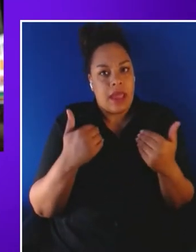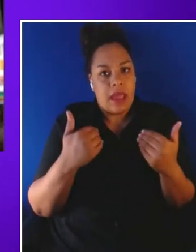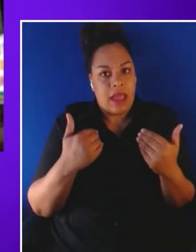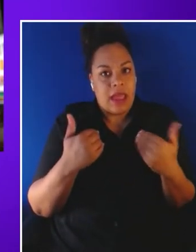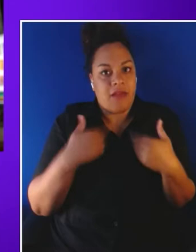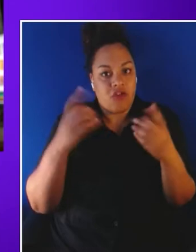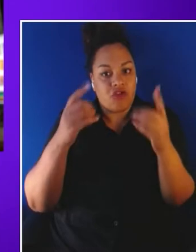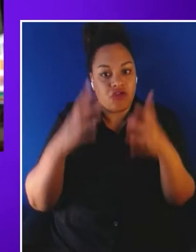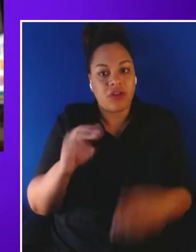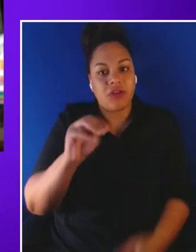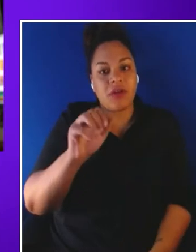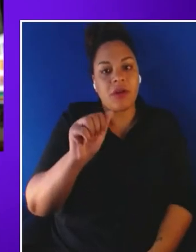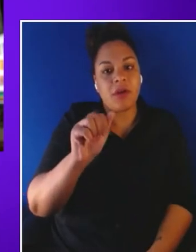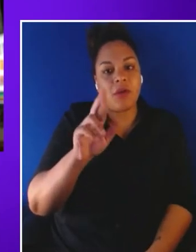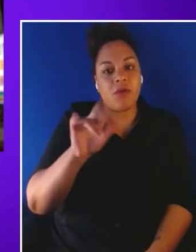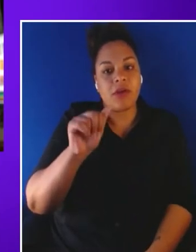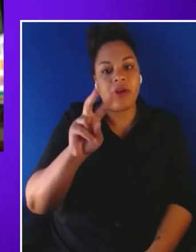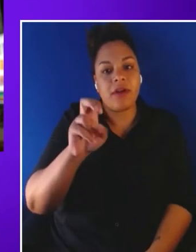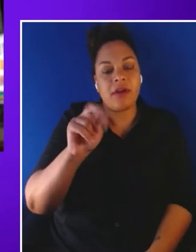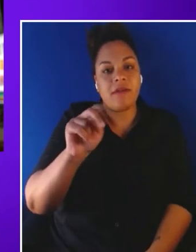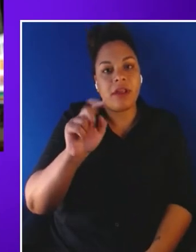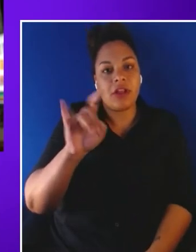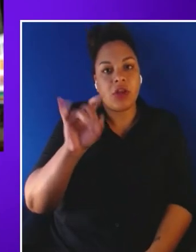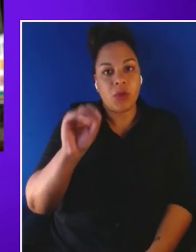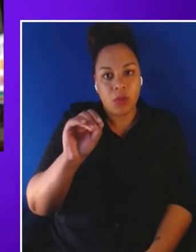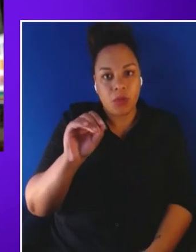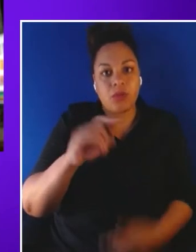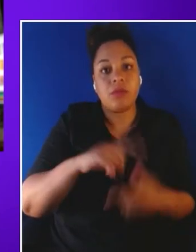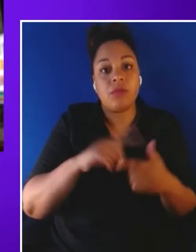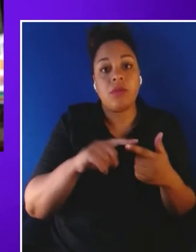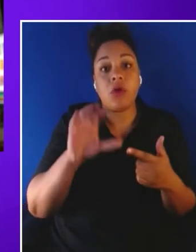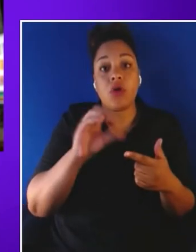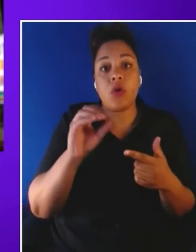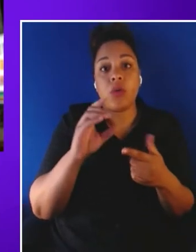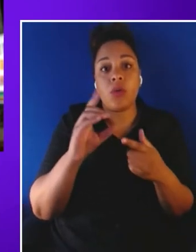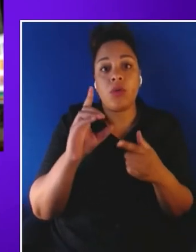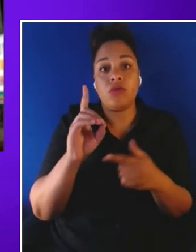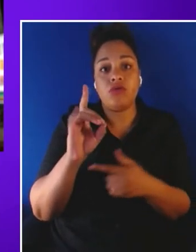Belen Poncio. The co-director is Rosario Perasolo.